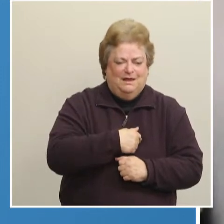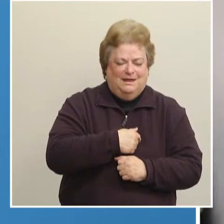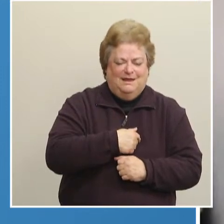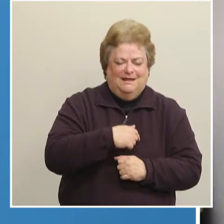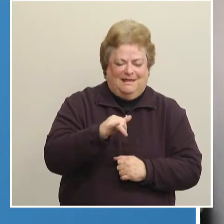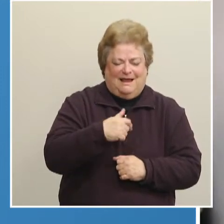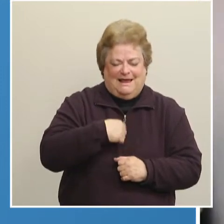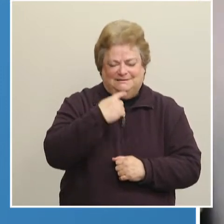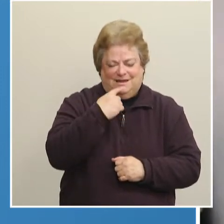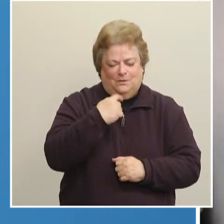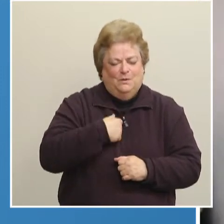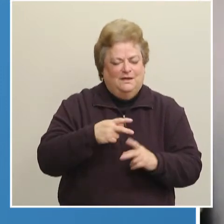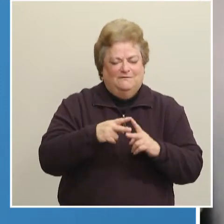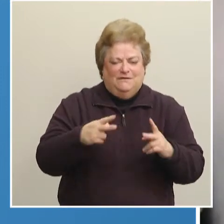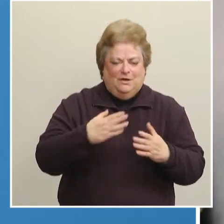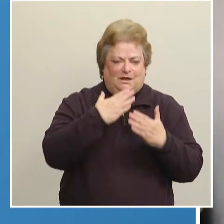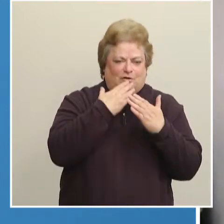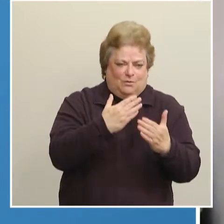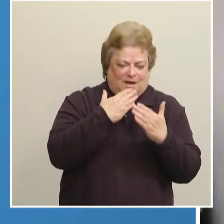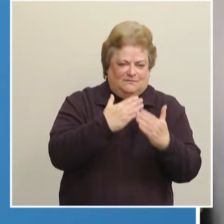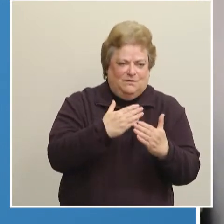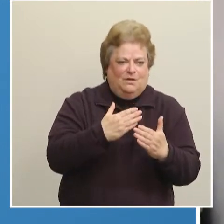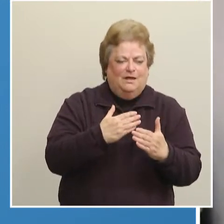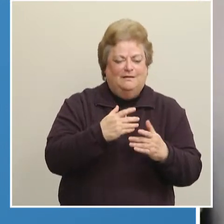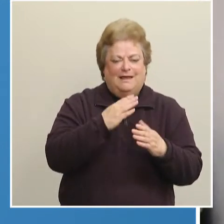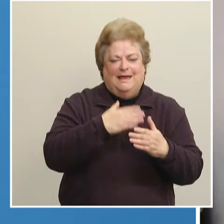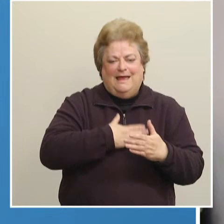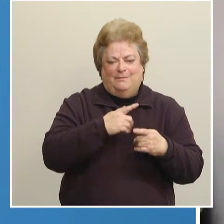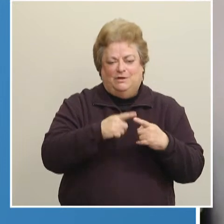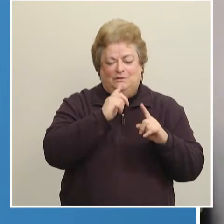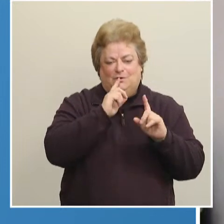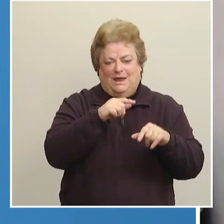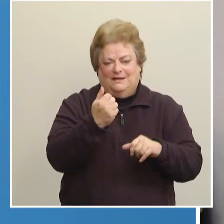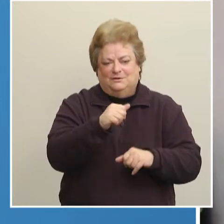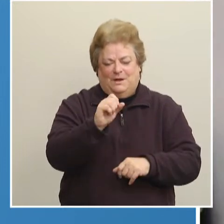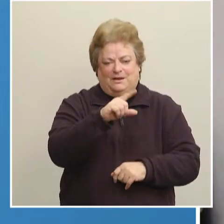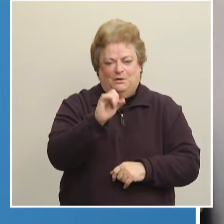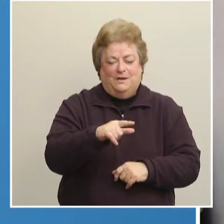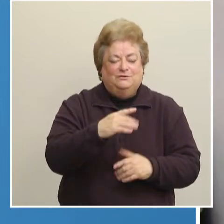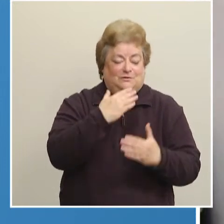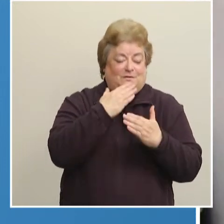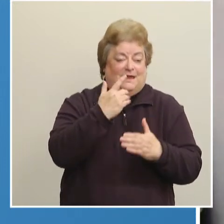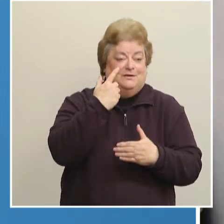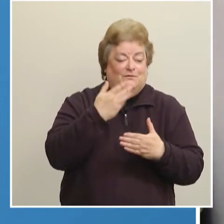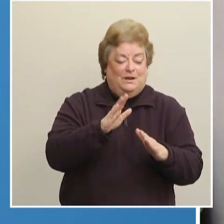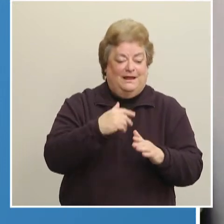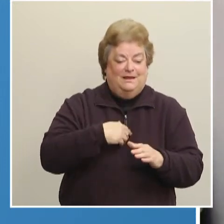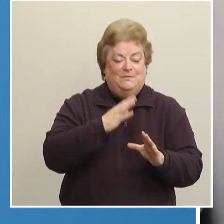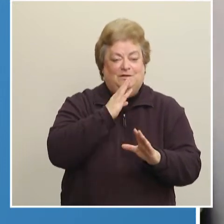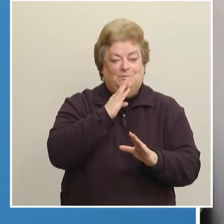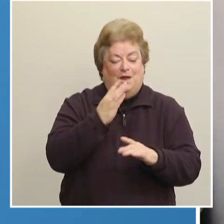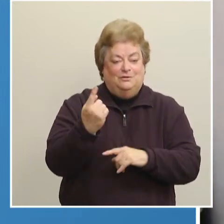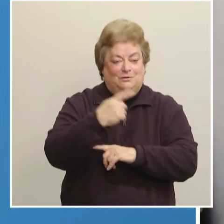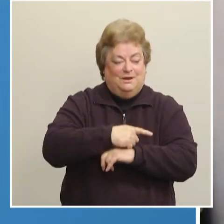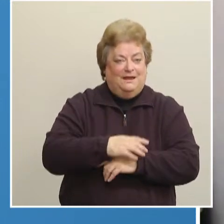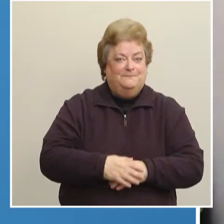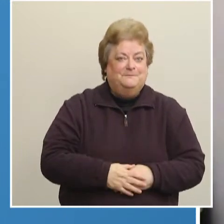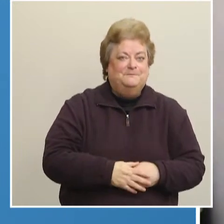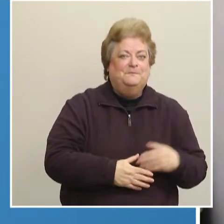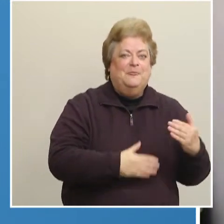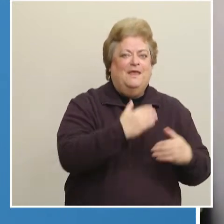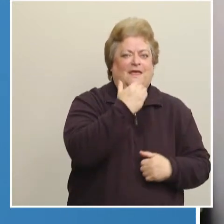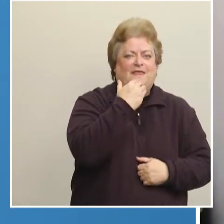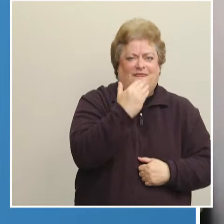said, are very grateful, and I'm happy to answer any questions if anyone has them, but thanks for having me today. Thank you,